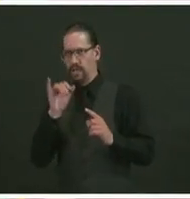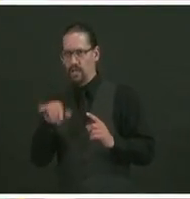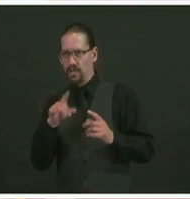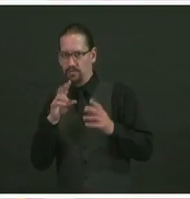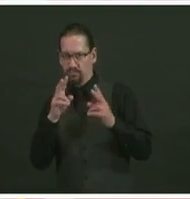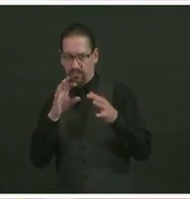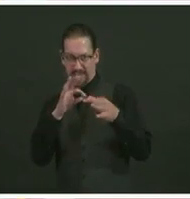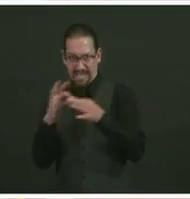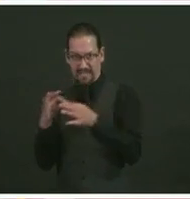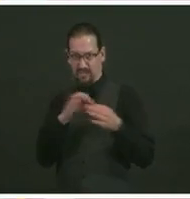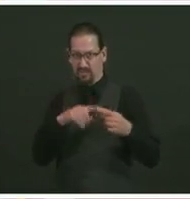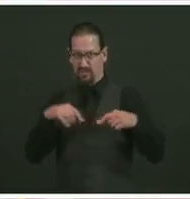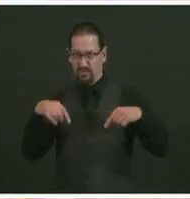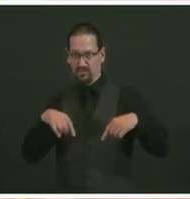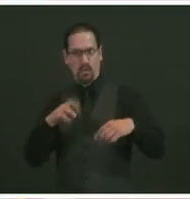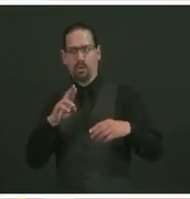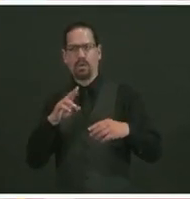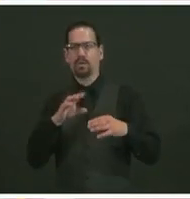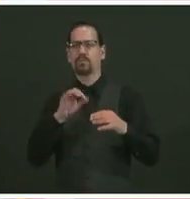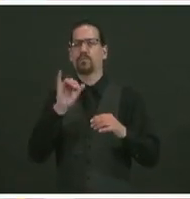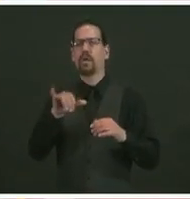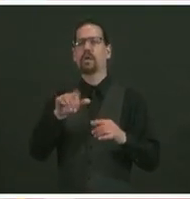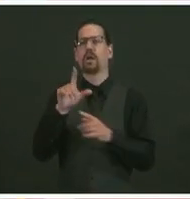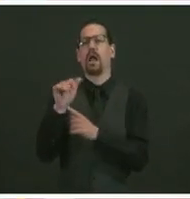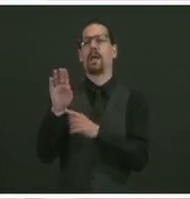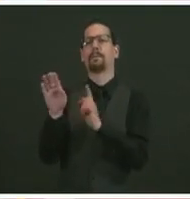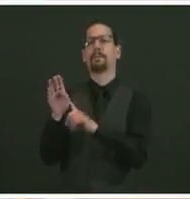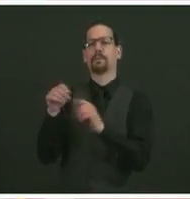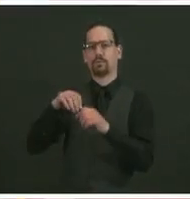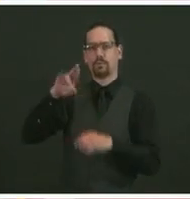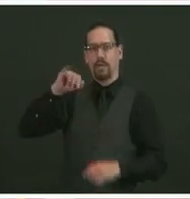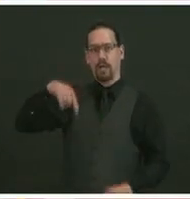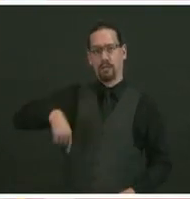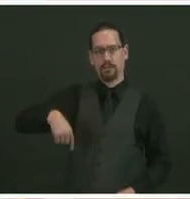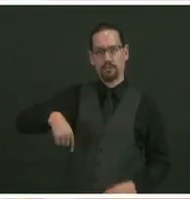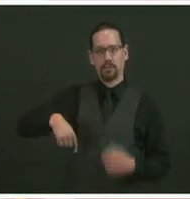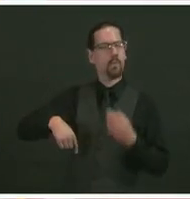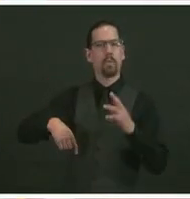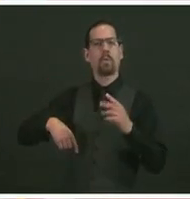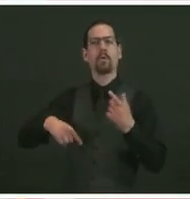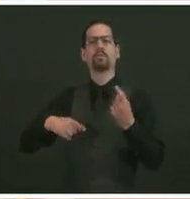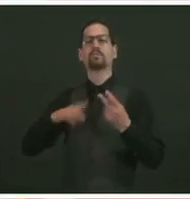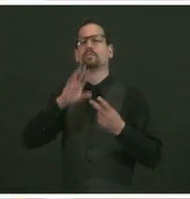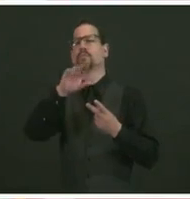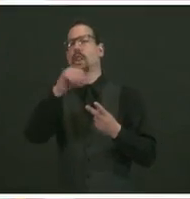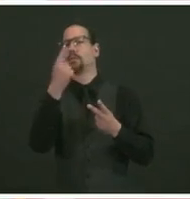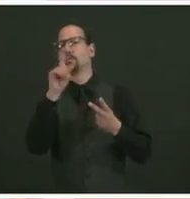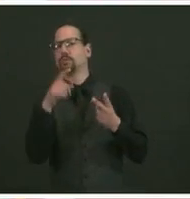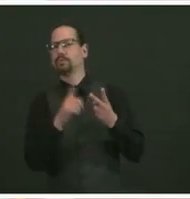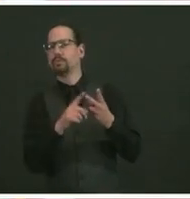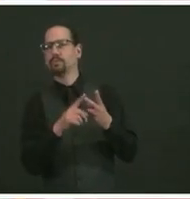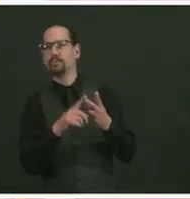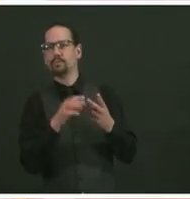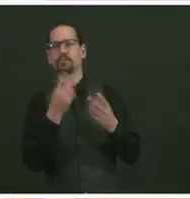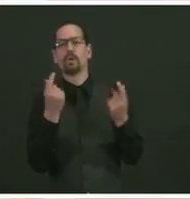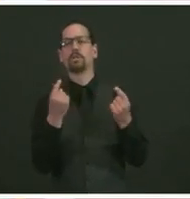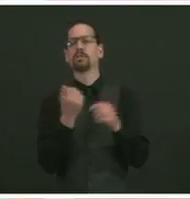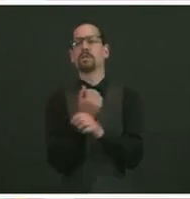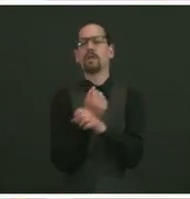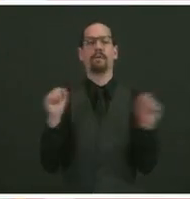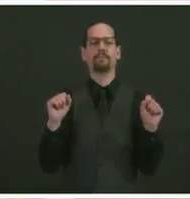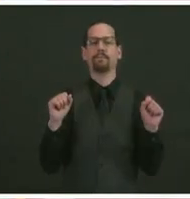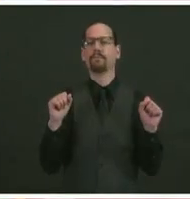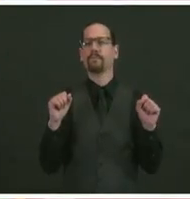being used in Rhode Island? Are those the commercial labs that are doing work in Rhode Island? And what safeguards are there to prevent compromise